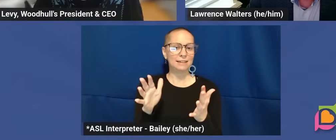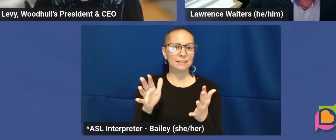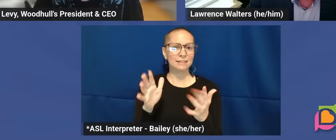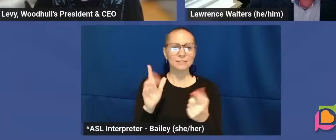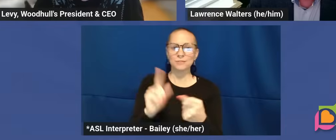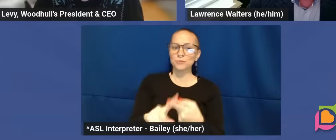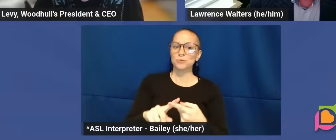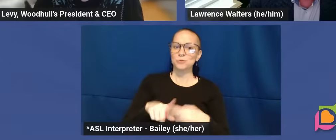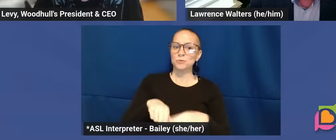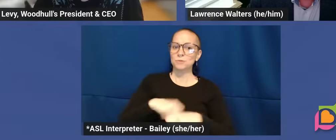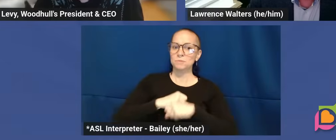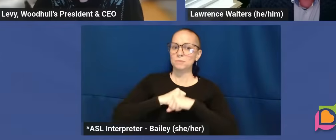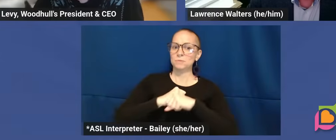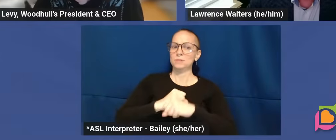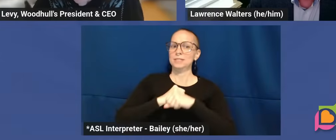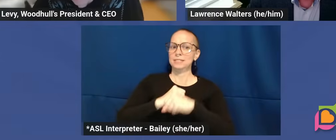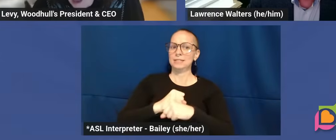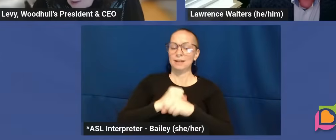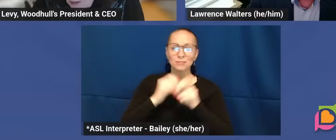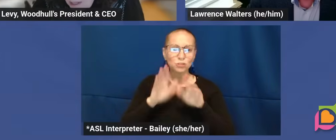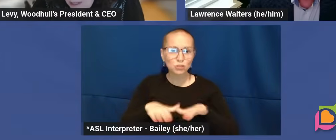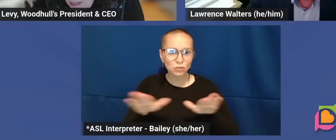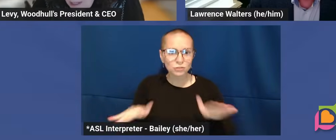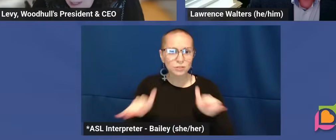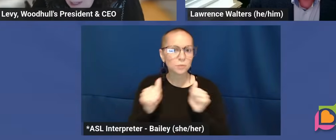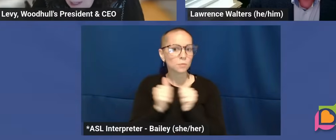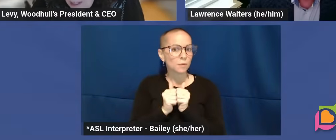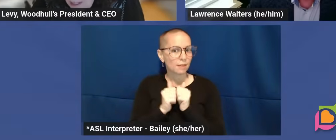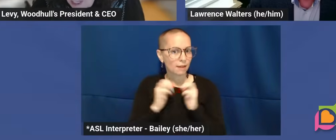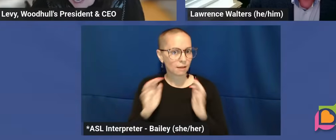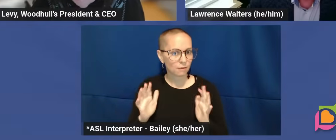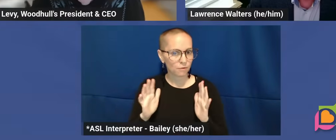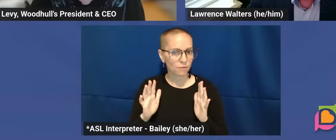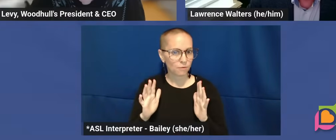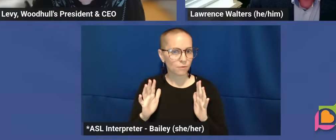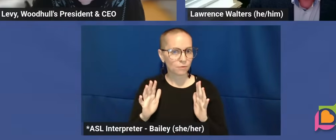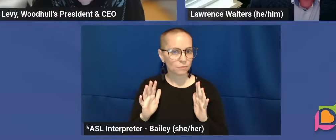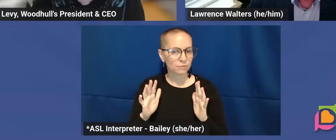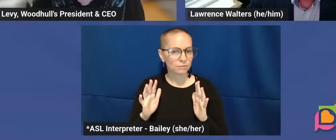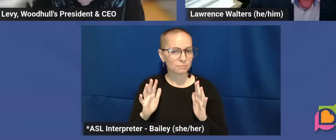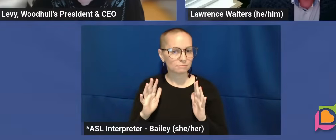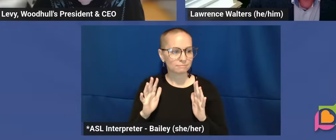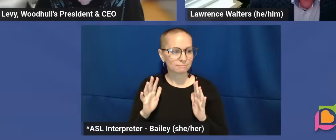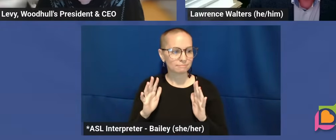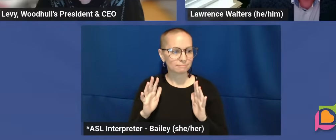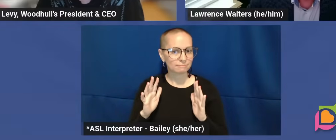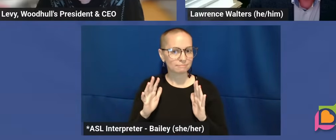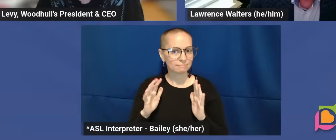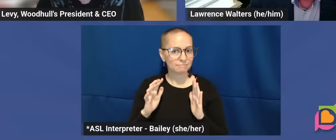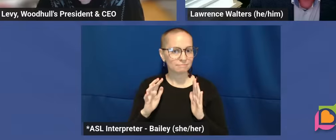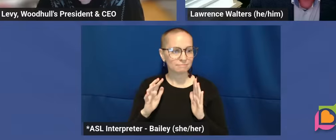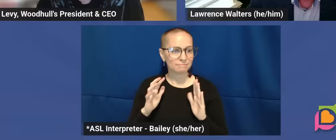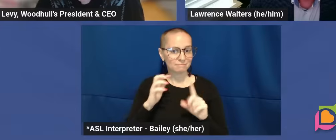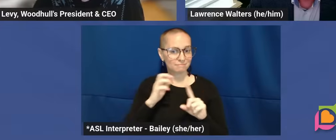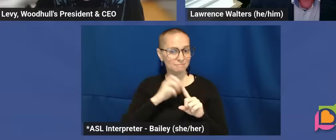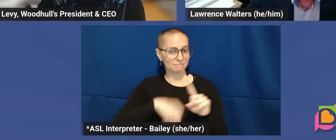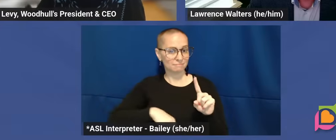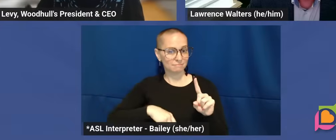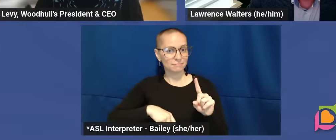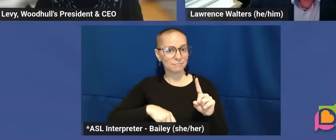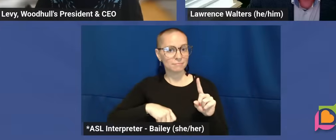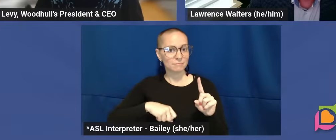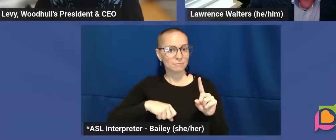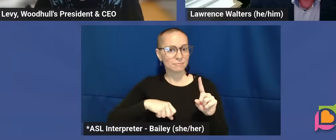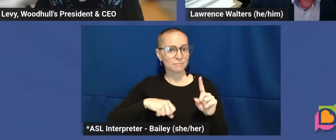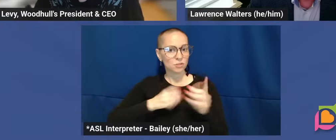to protect children without taking away the rights